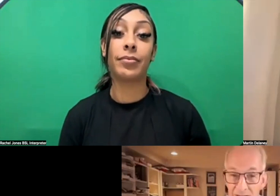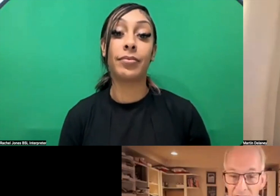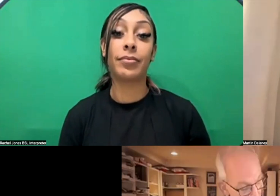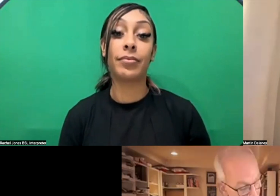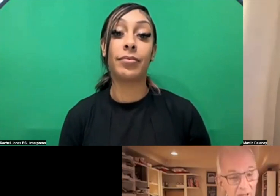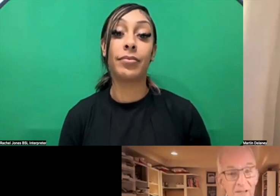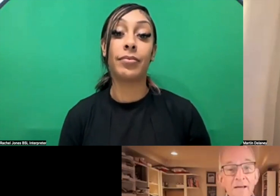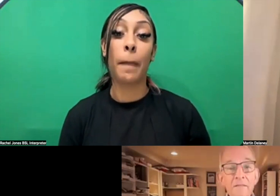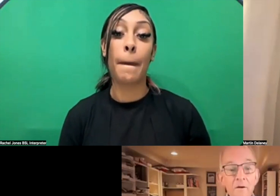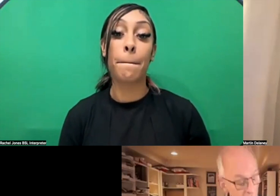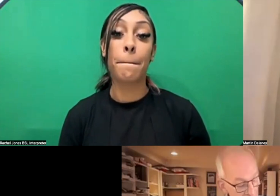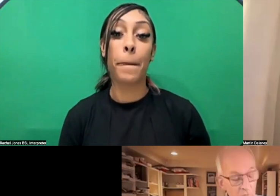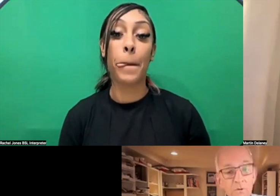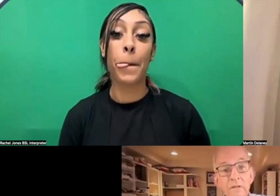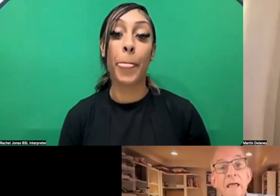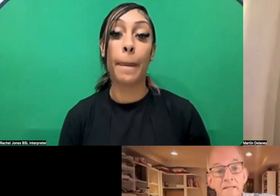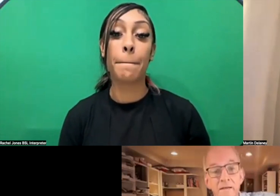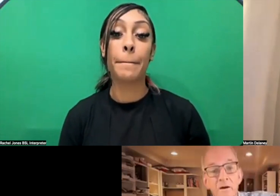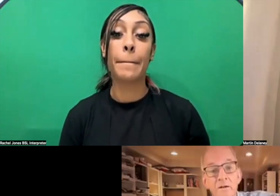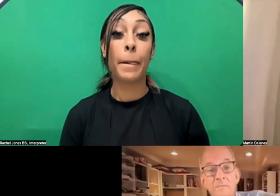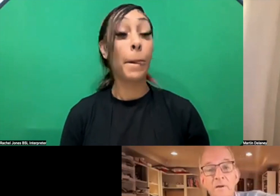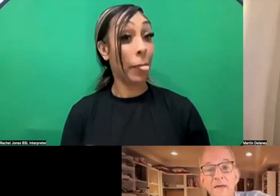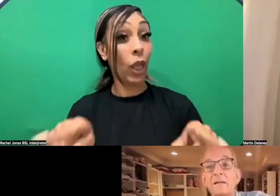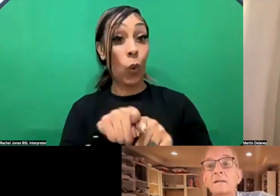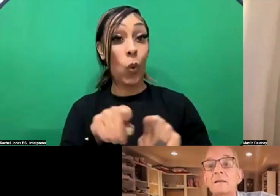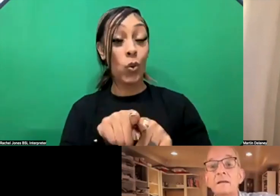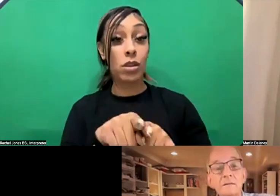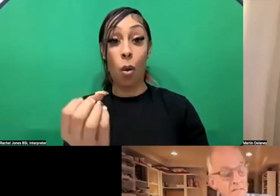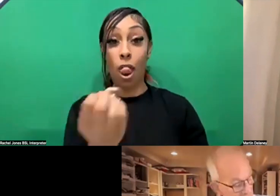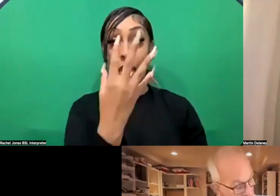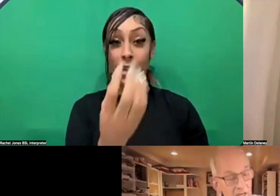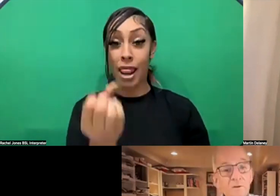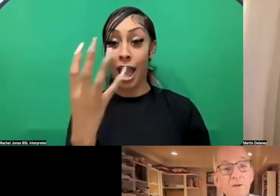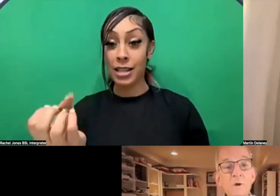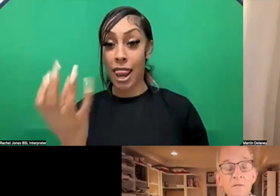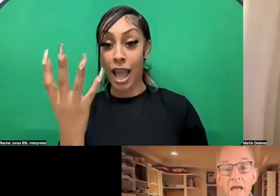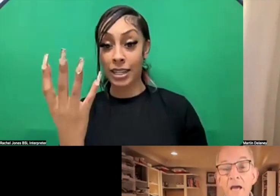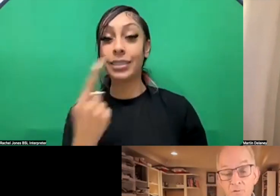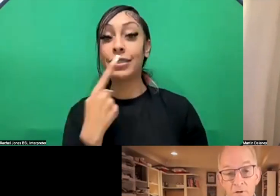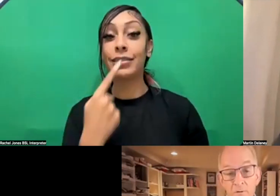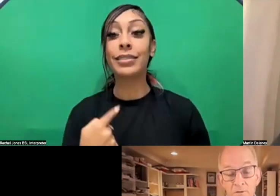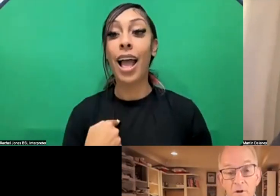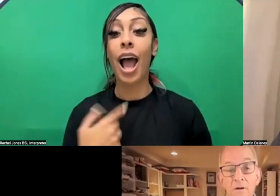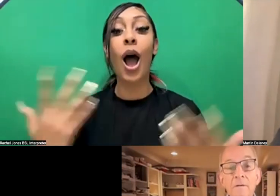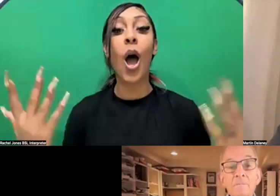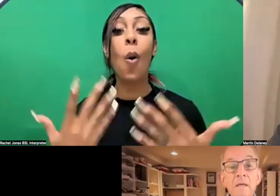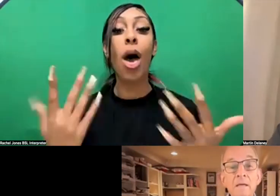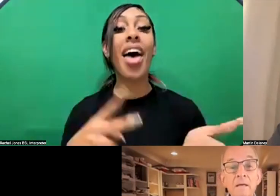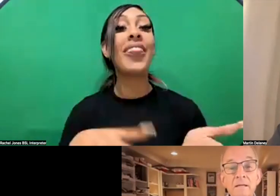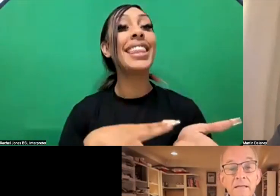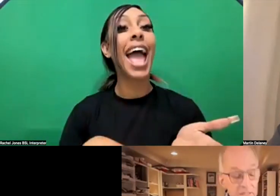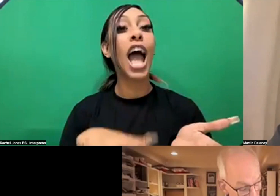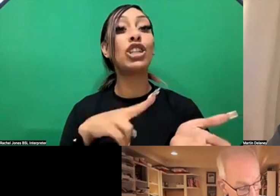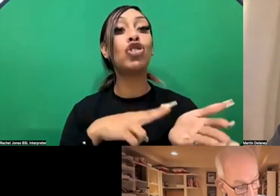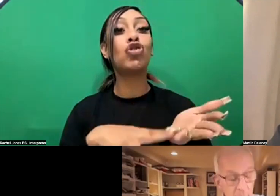should say also, there are also lights on the panel that tell you where the natural notes are.